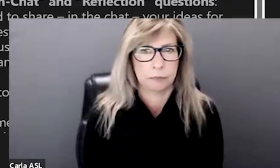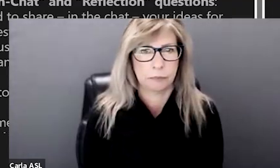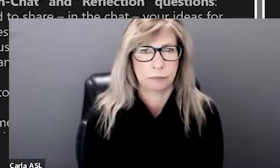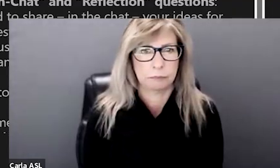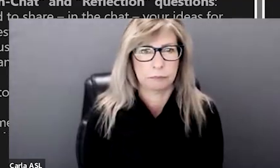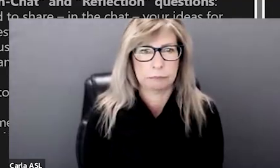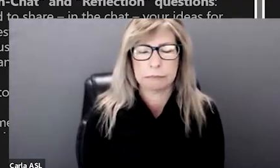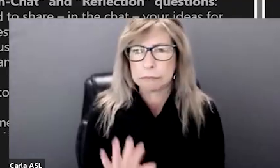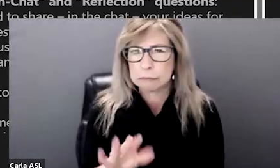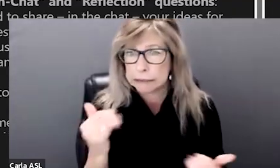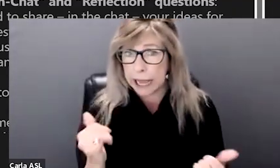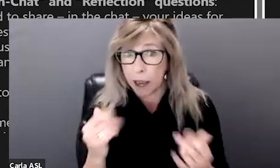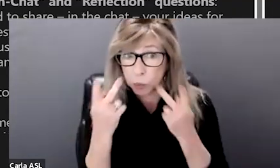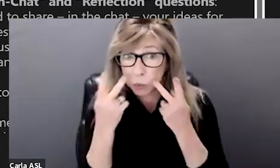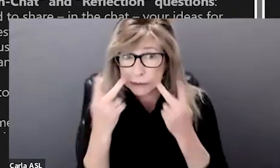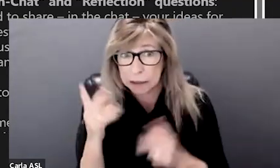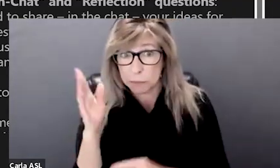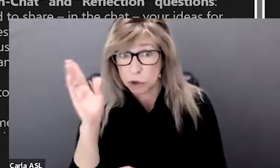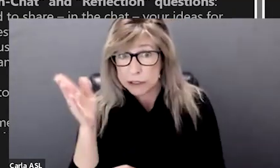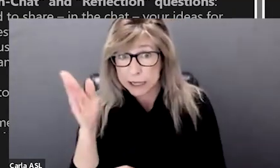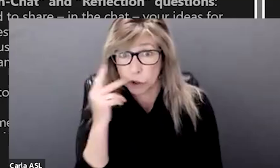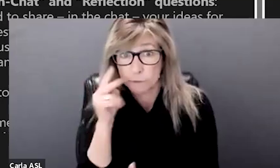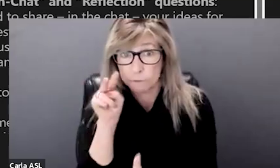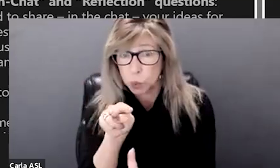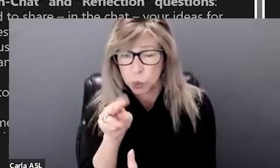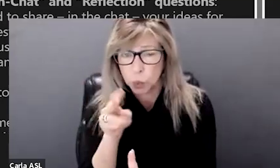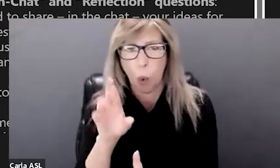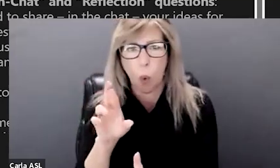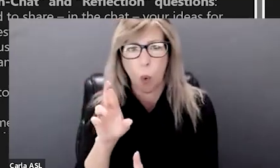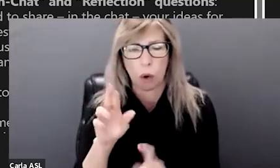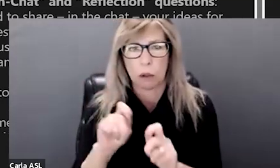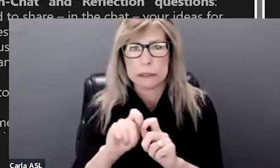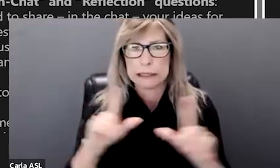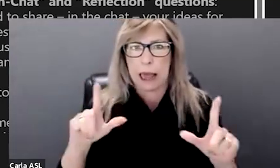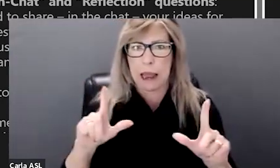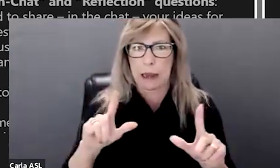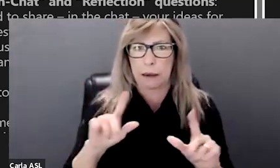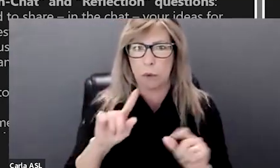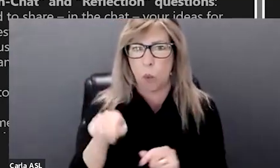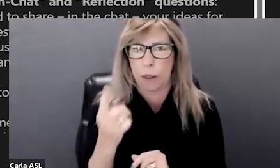slide? Still the same view, unfortunately. Oh my goodness.